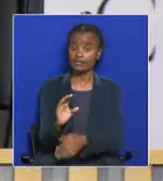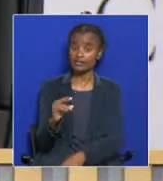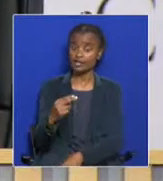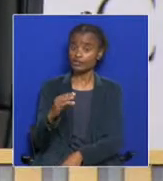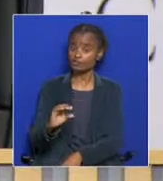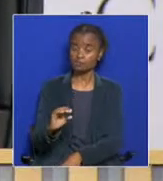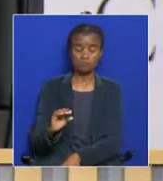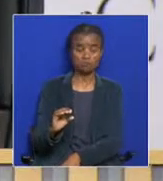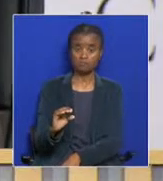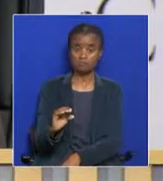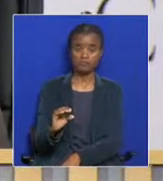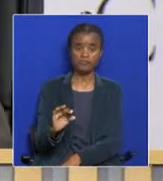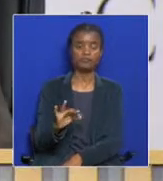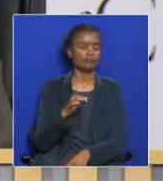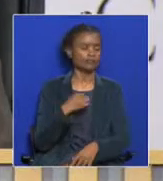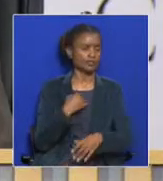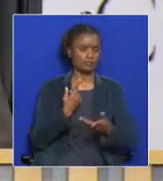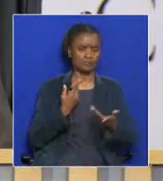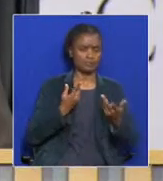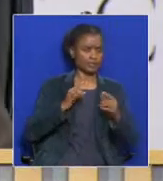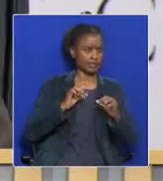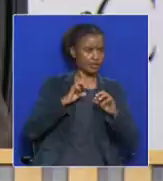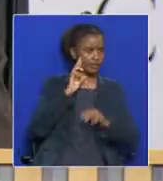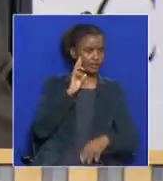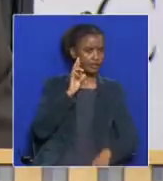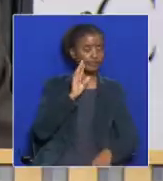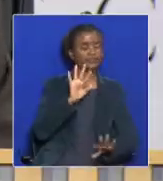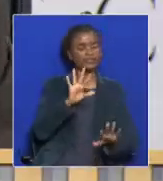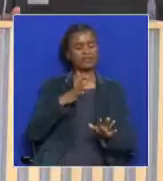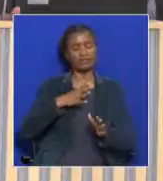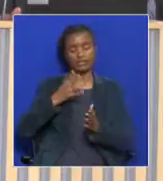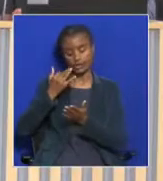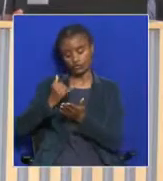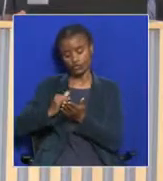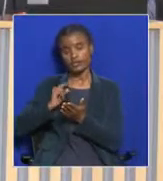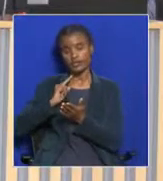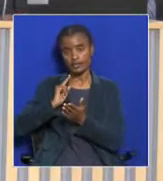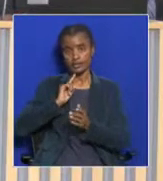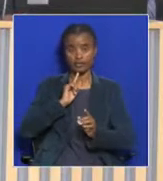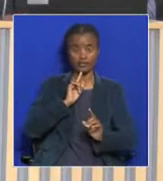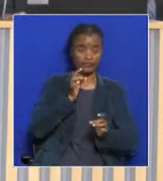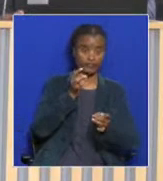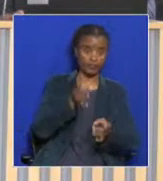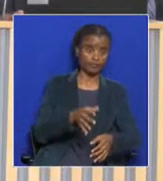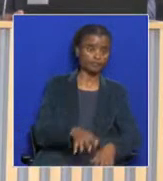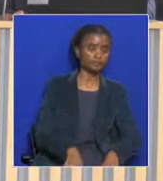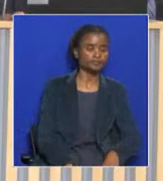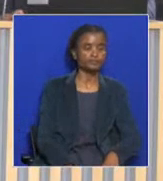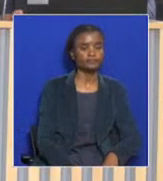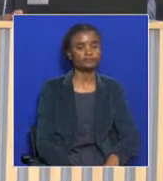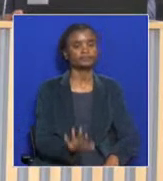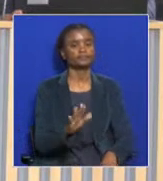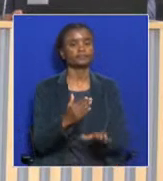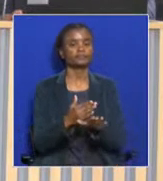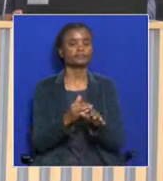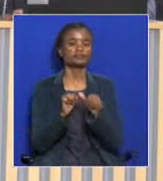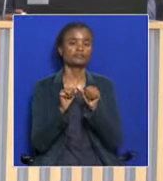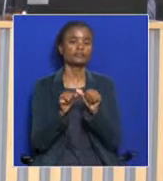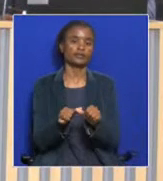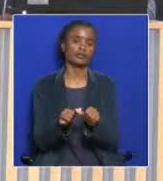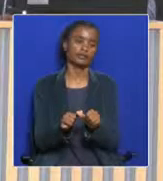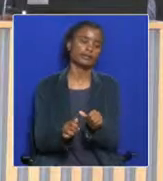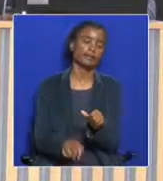can recall of. I'll cross-check on that and I'll come back to you. Before you Yes, Chair. move further away, I just want to make